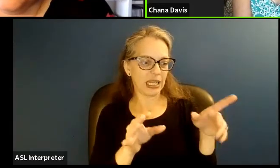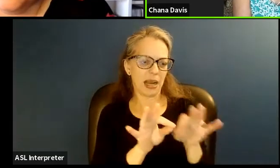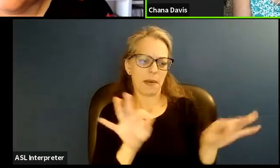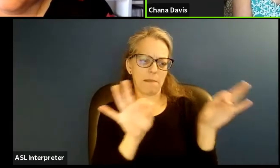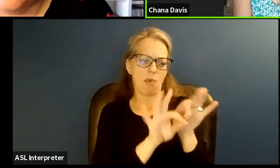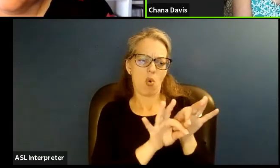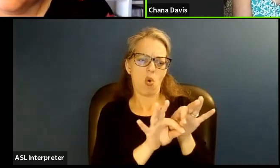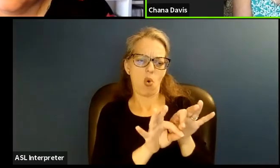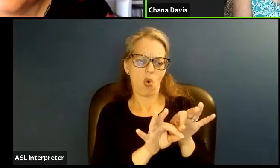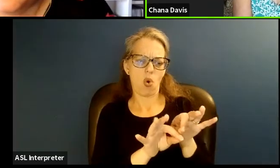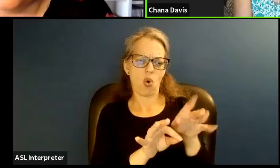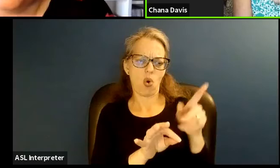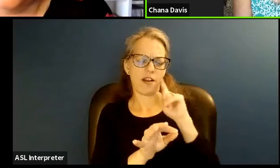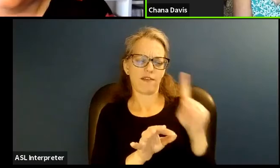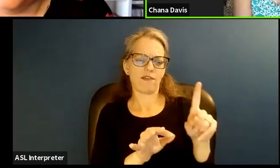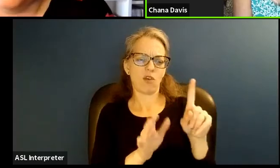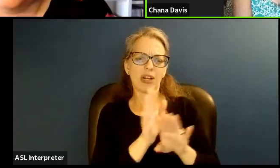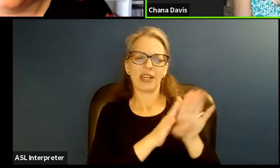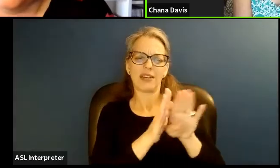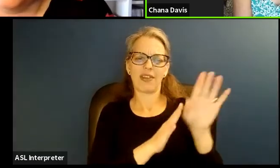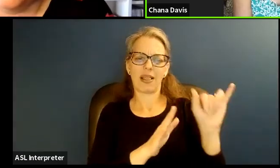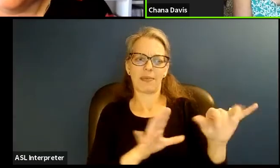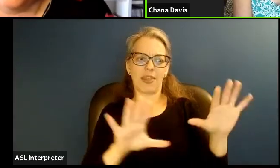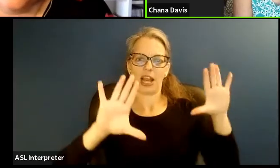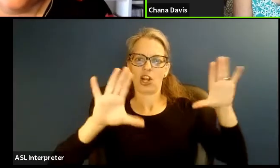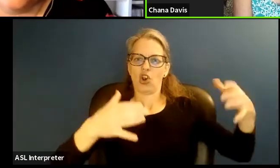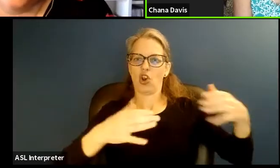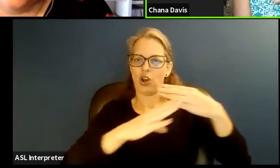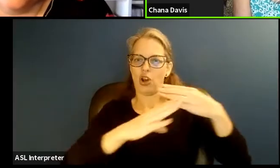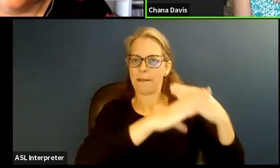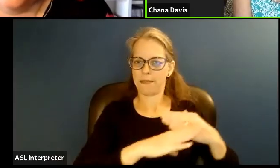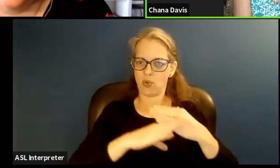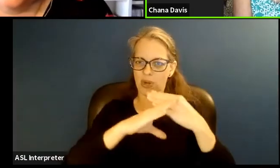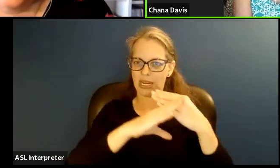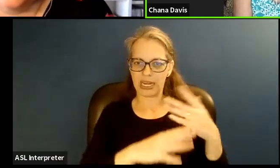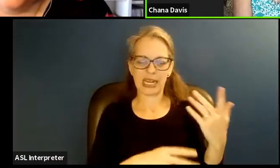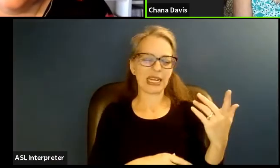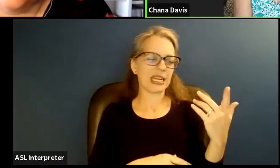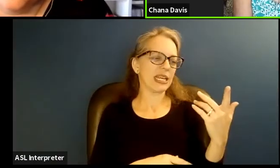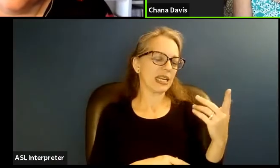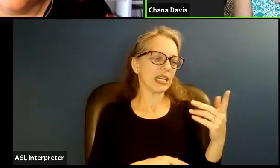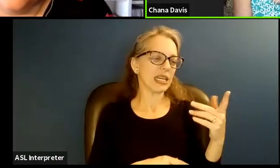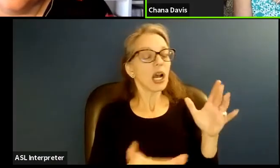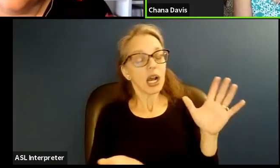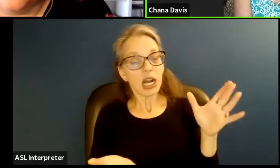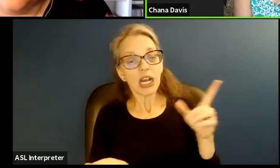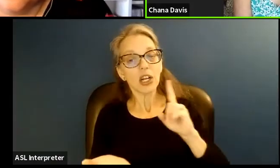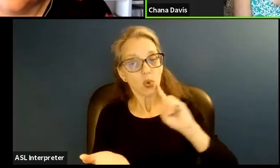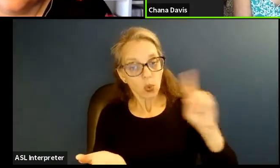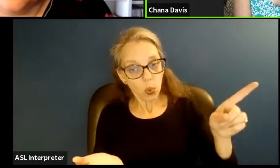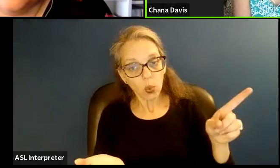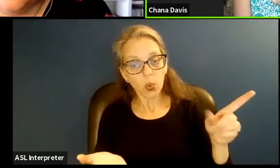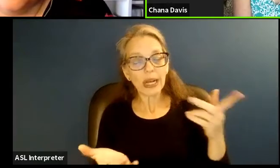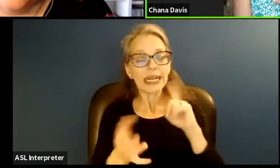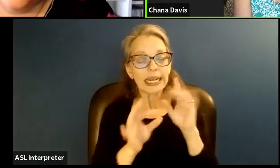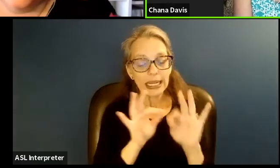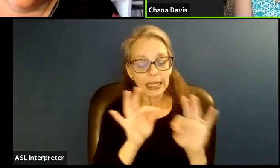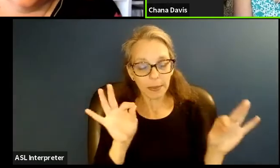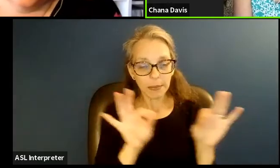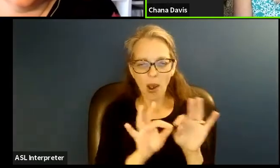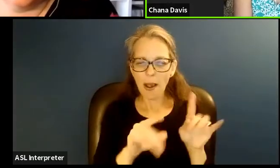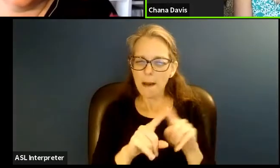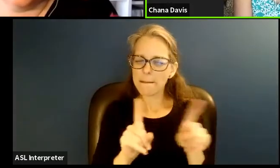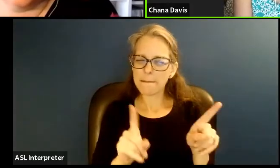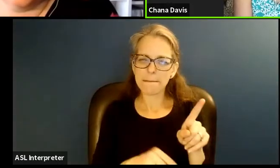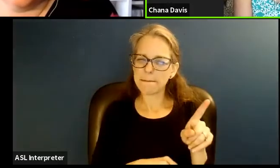kids in herd immunity. And, Yeah. if 30% of the population doesn't have it, we'll never reach herd immunity. And that's true. And that is important. But I don't think that